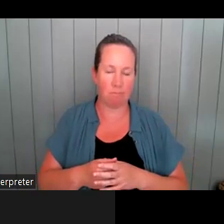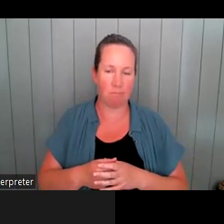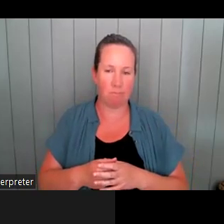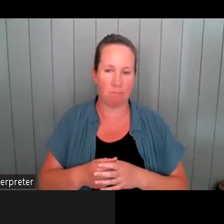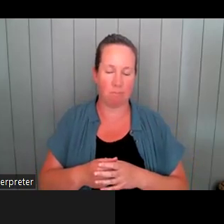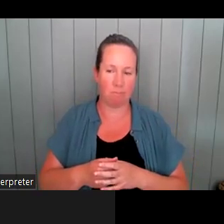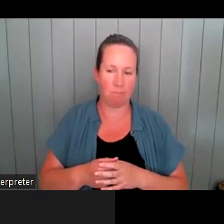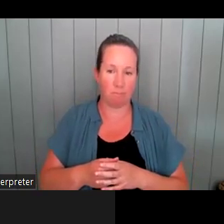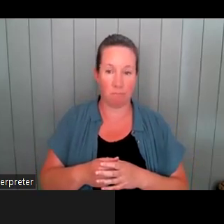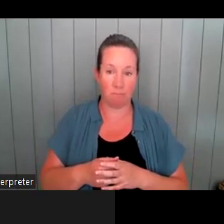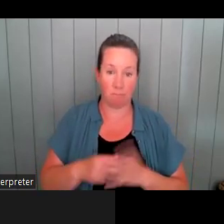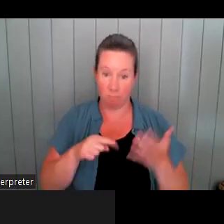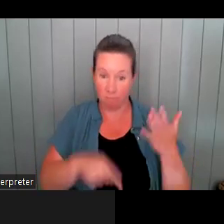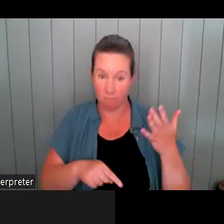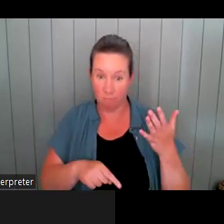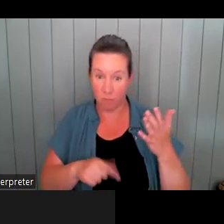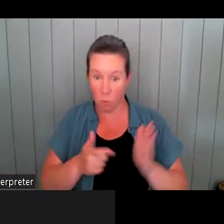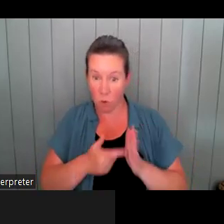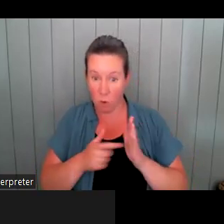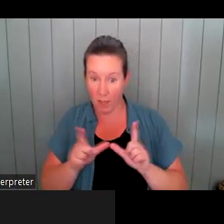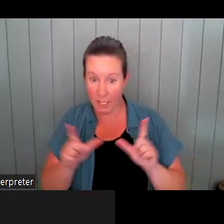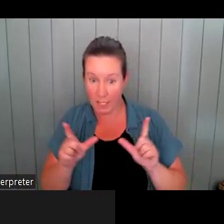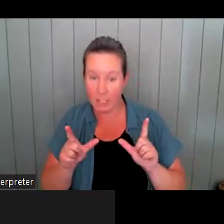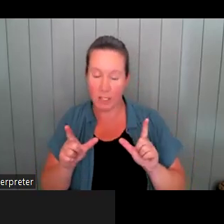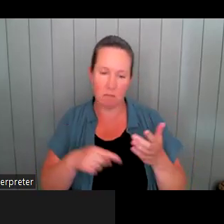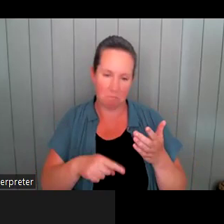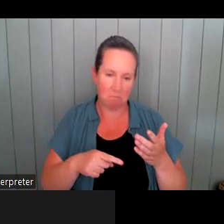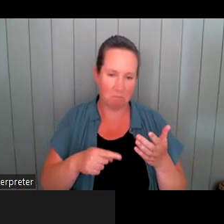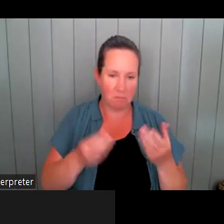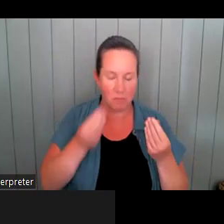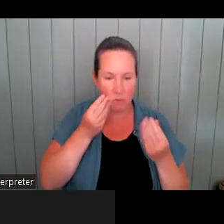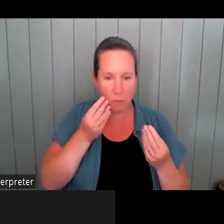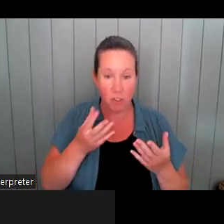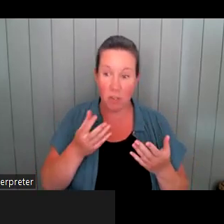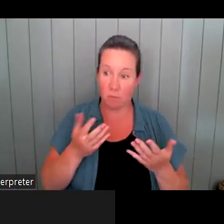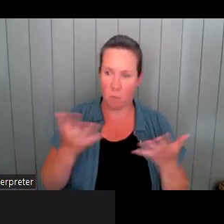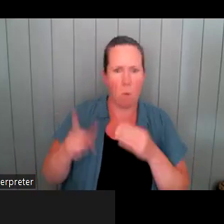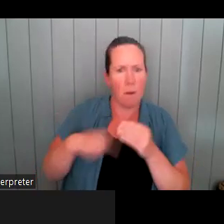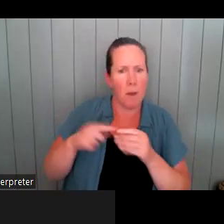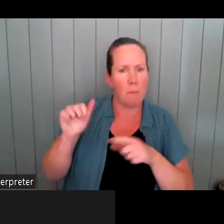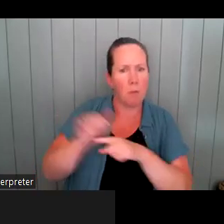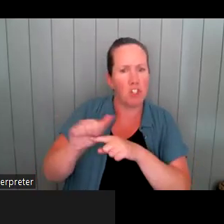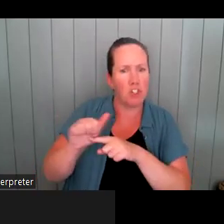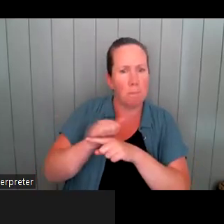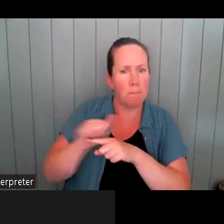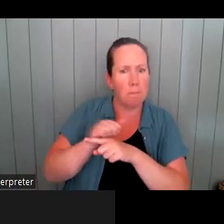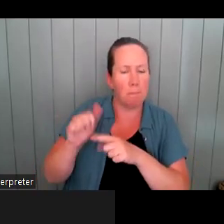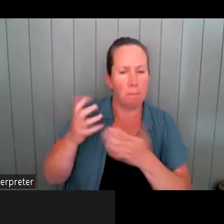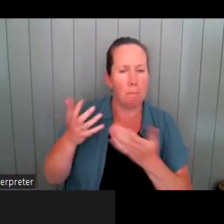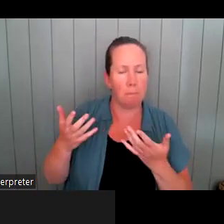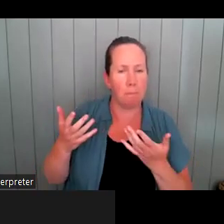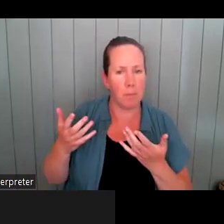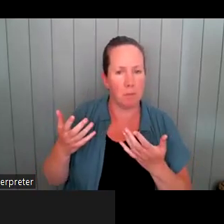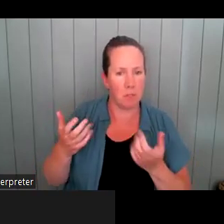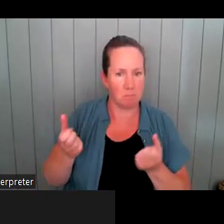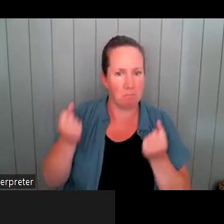have a license? What apprenticeships? There's a lot more of those going on now, and some of those you get paid, you